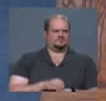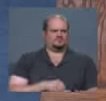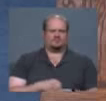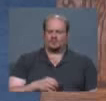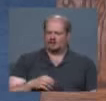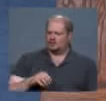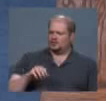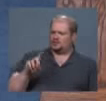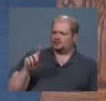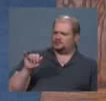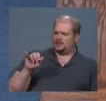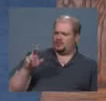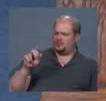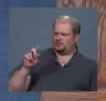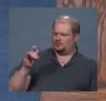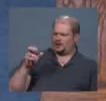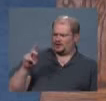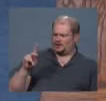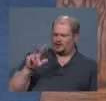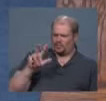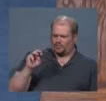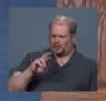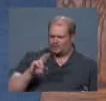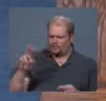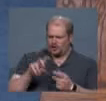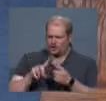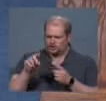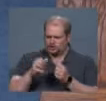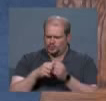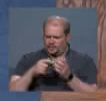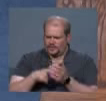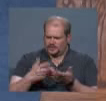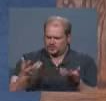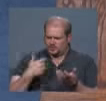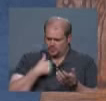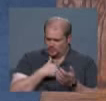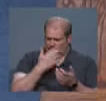Do we have any idea what 3M is getting ready to do with all this?